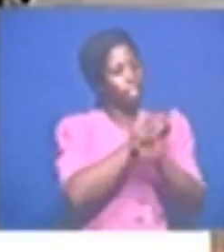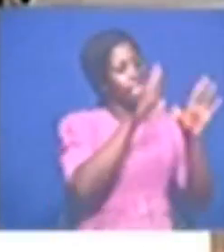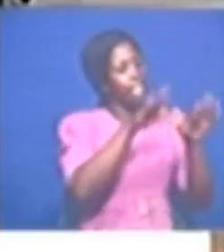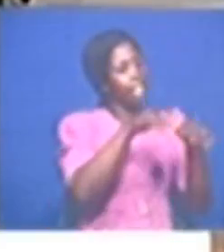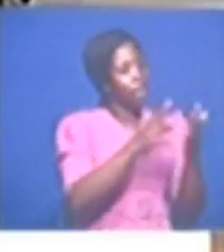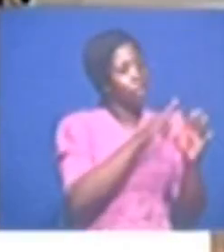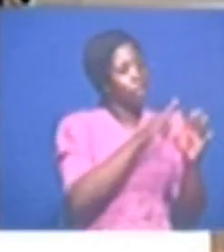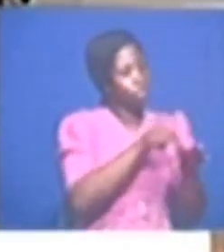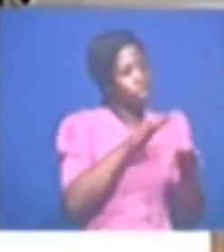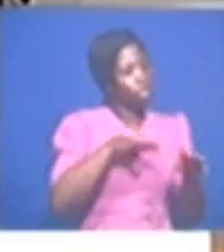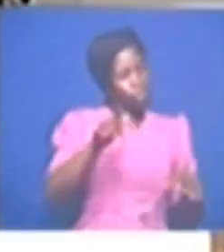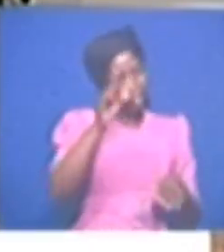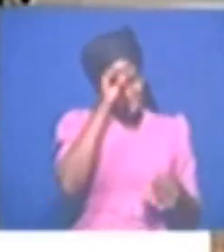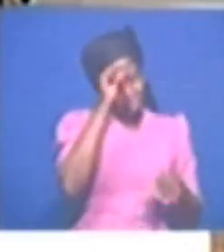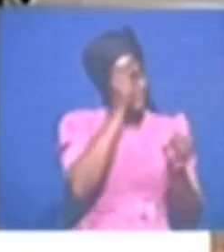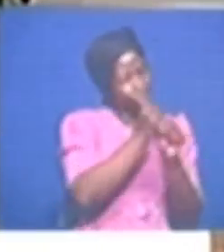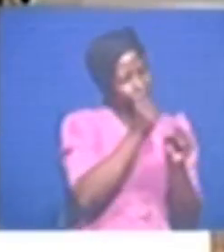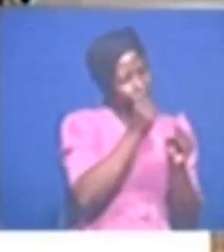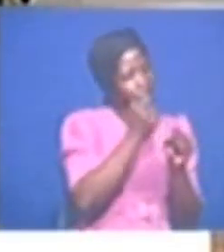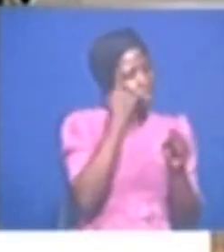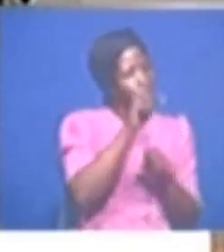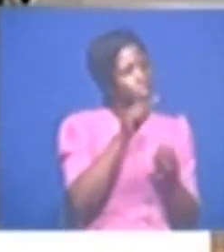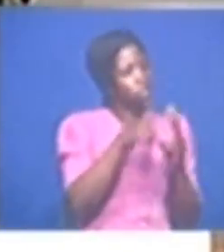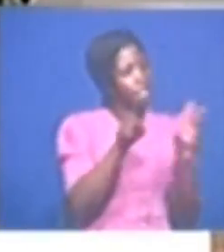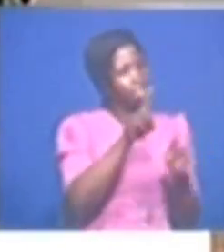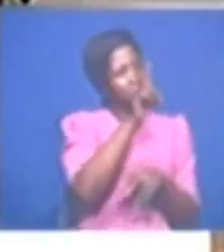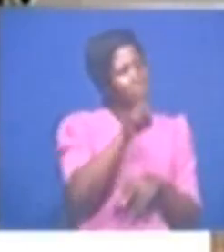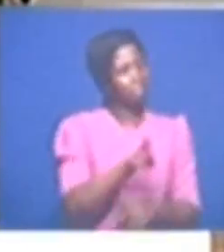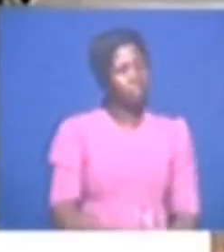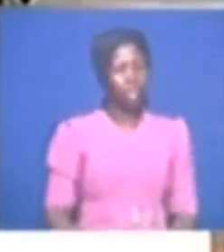really to kick off? I think